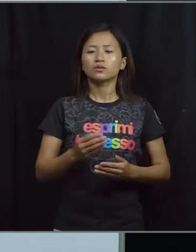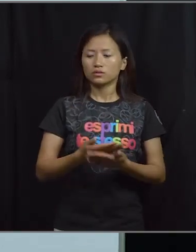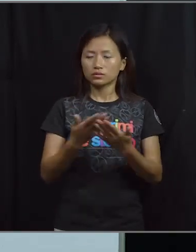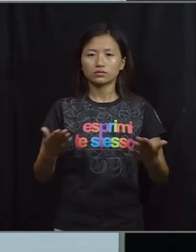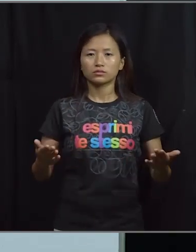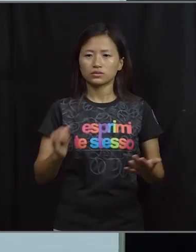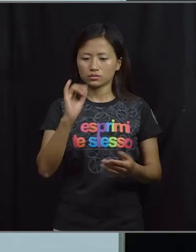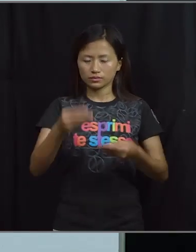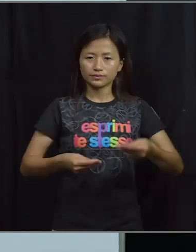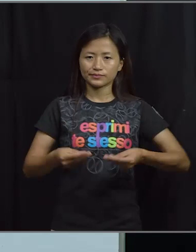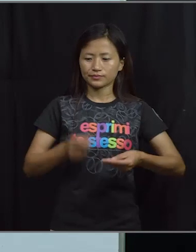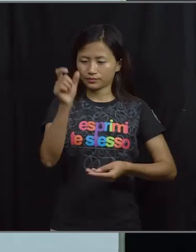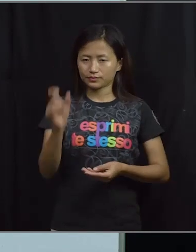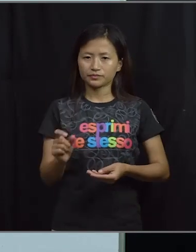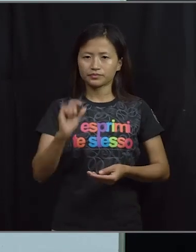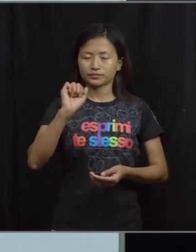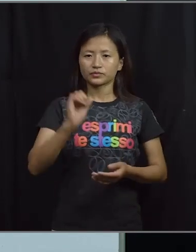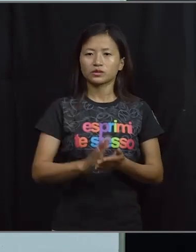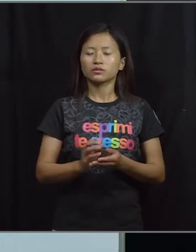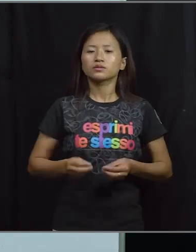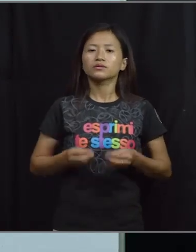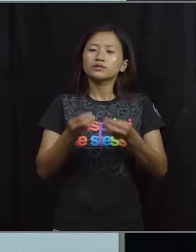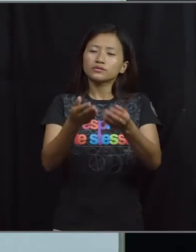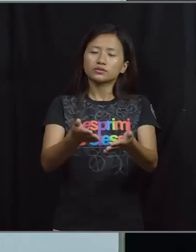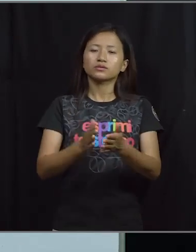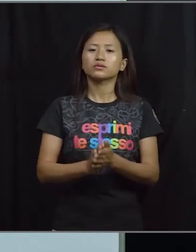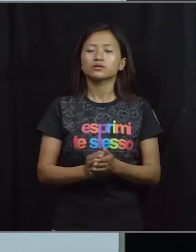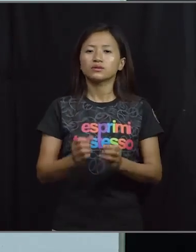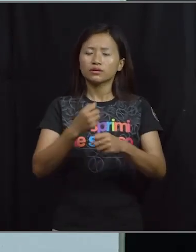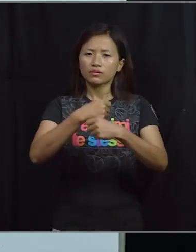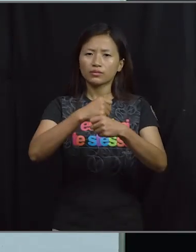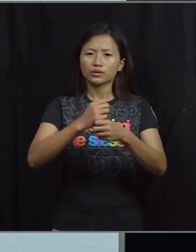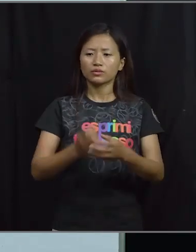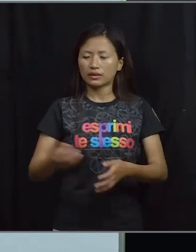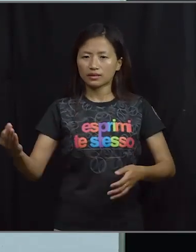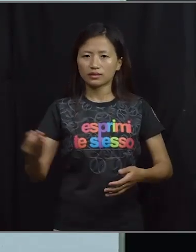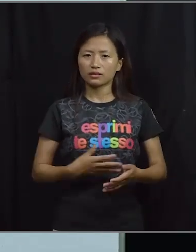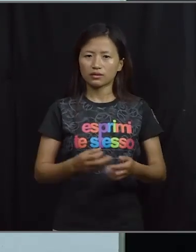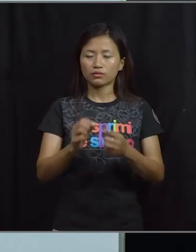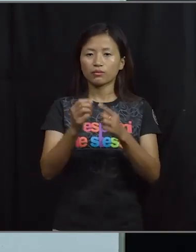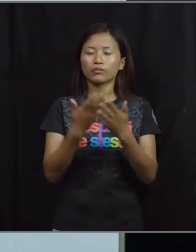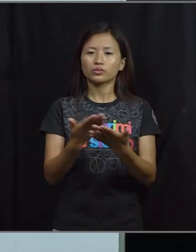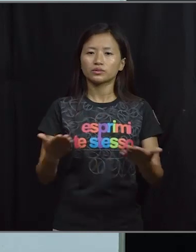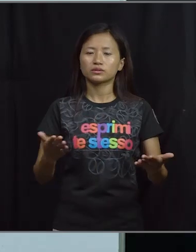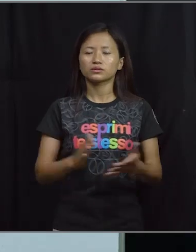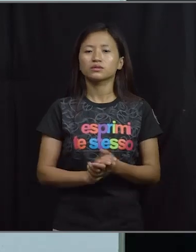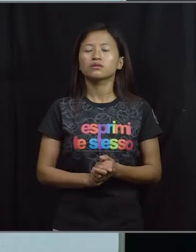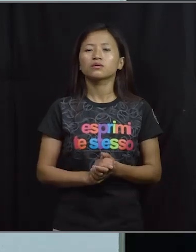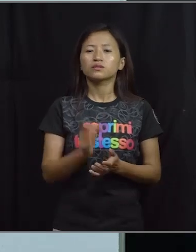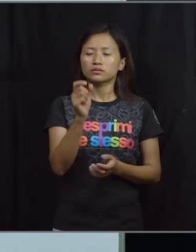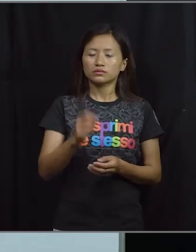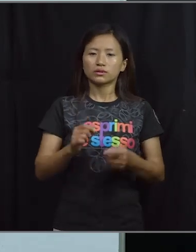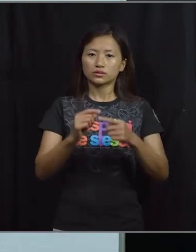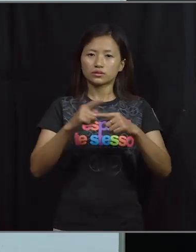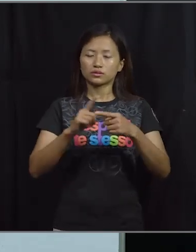those entrepreneurs who are involved in producing and manufacturing new products. So industrial entrepreneurs